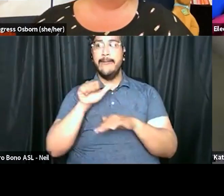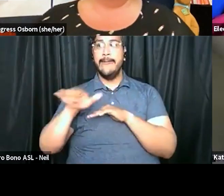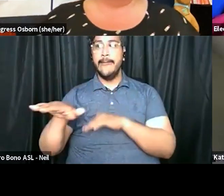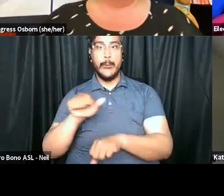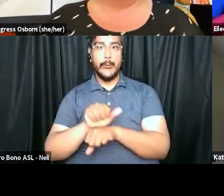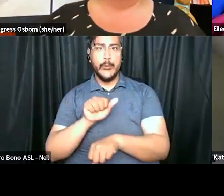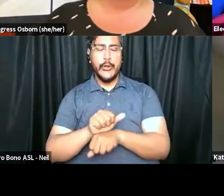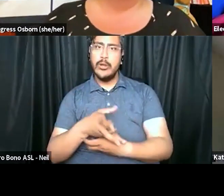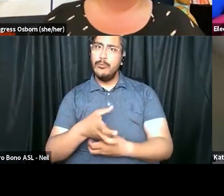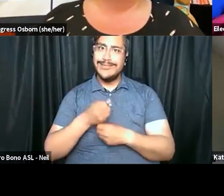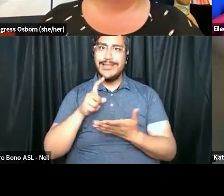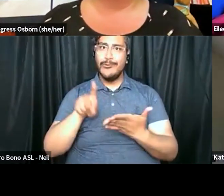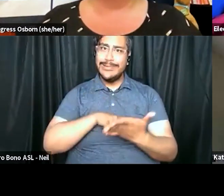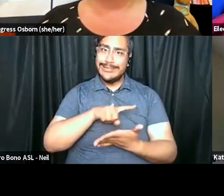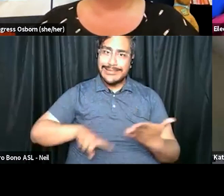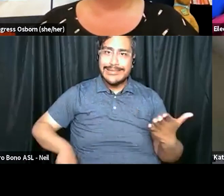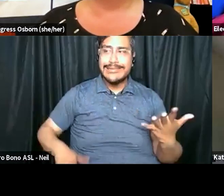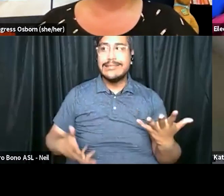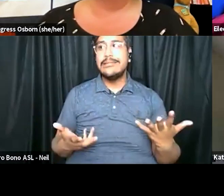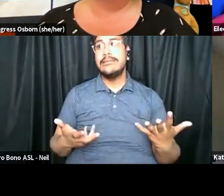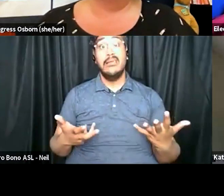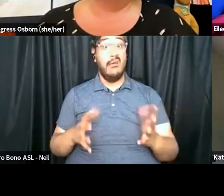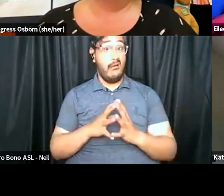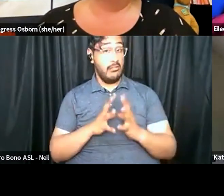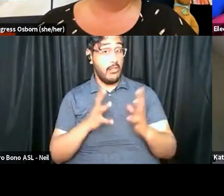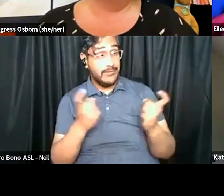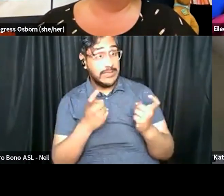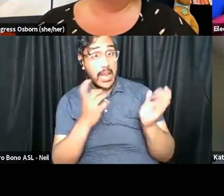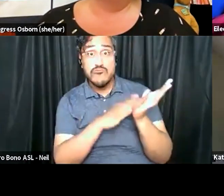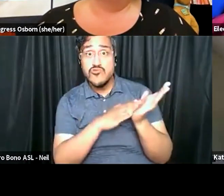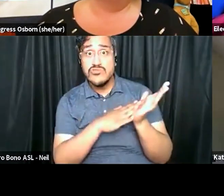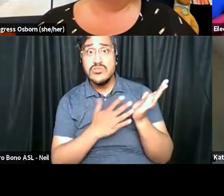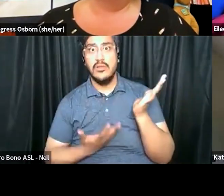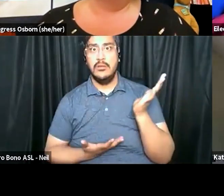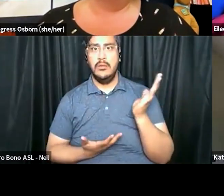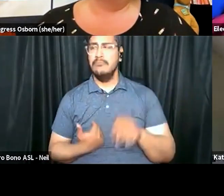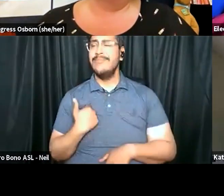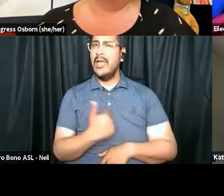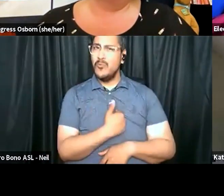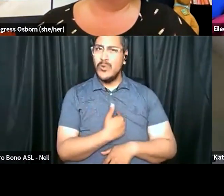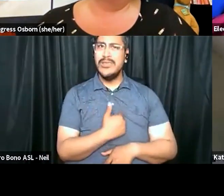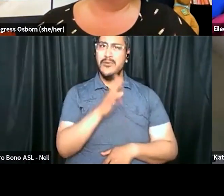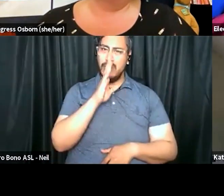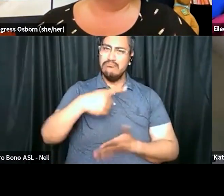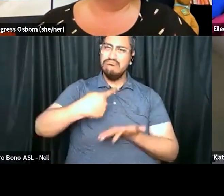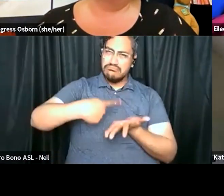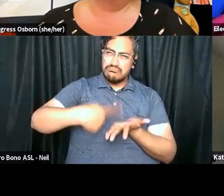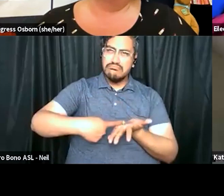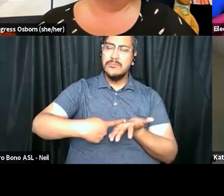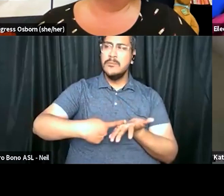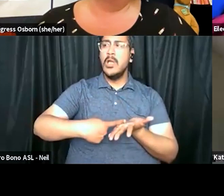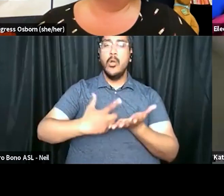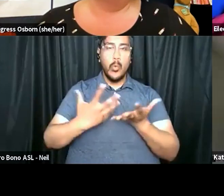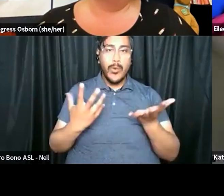critiques and mostly celebration. And we would talk about what it means to be